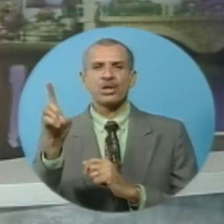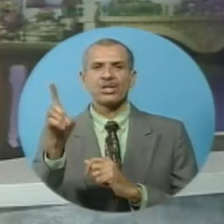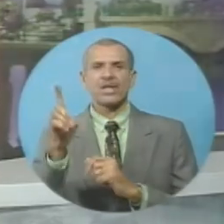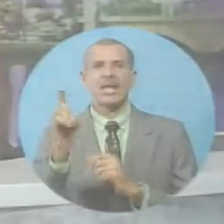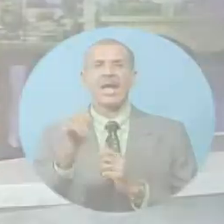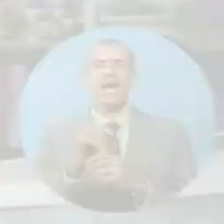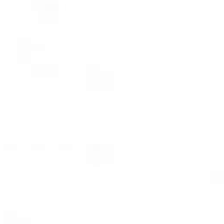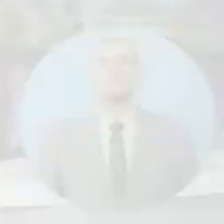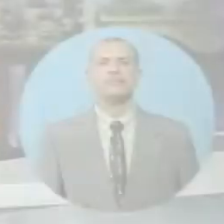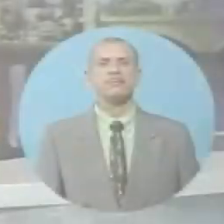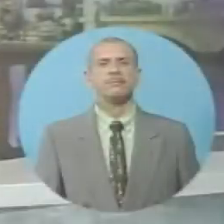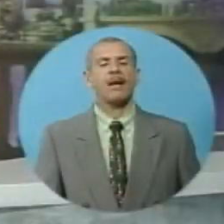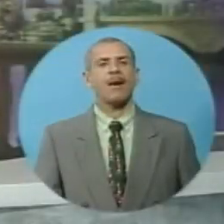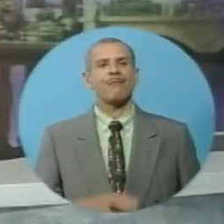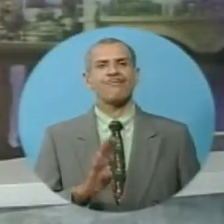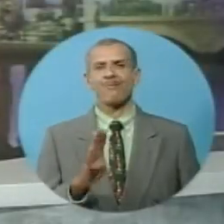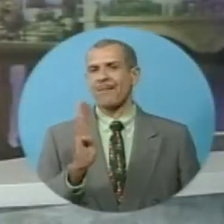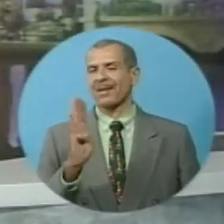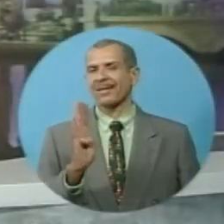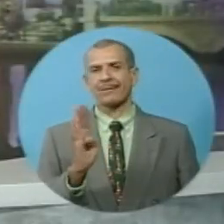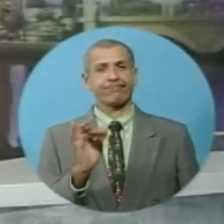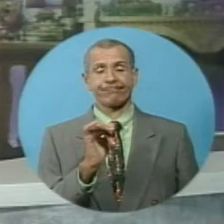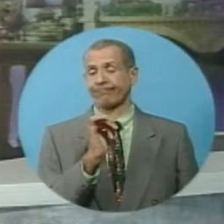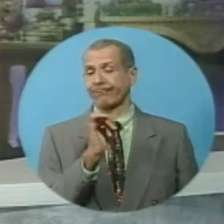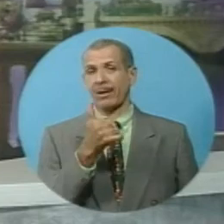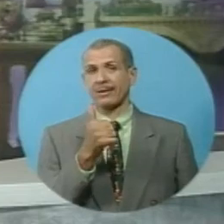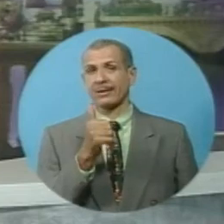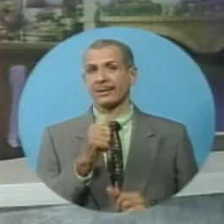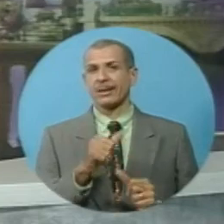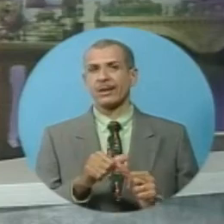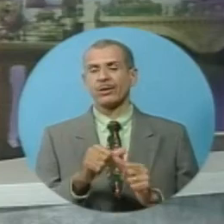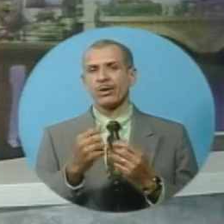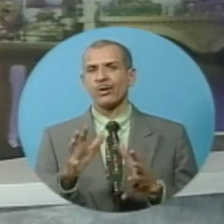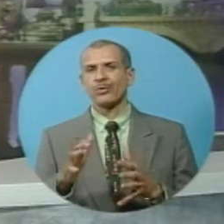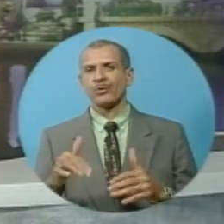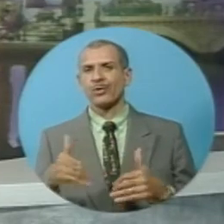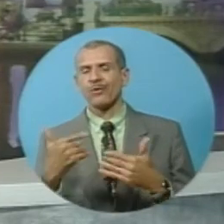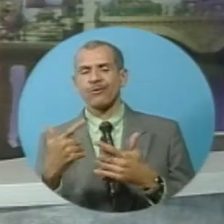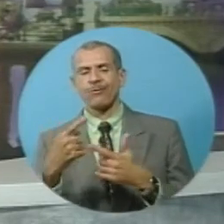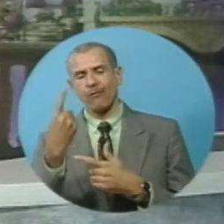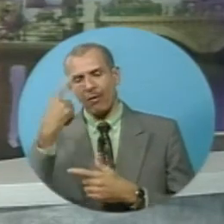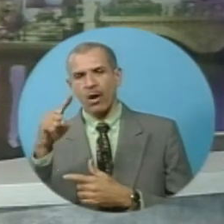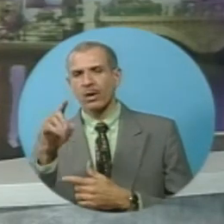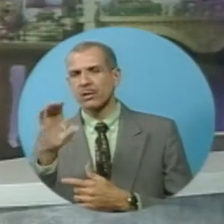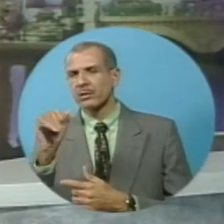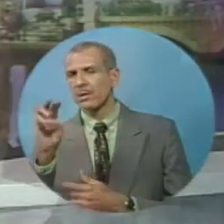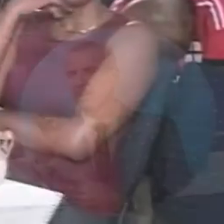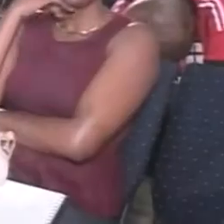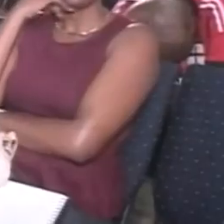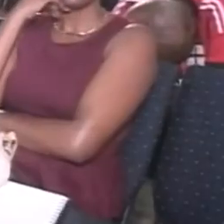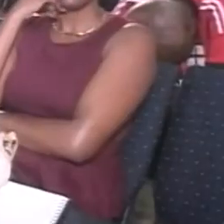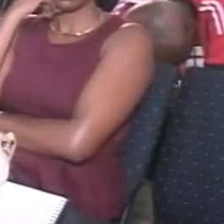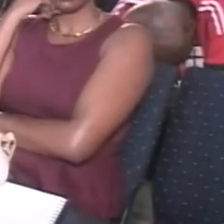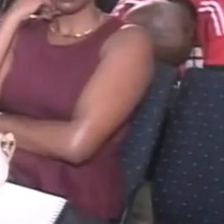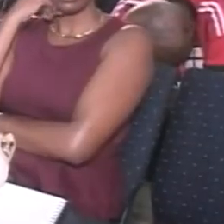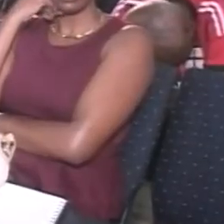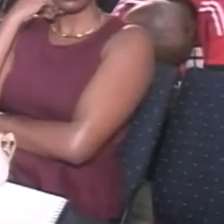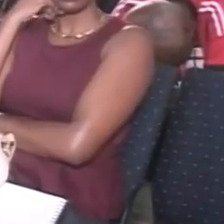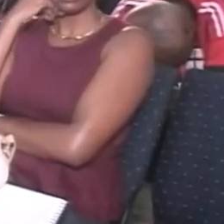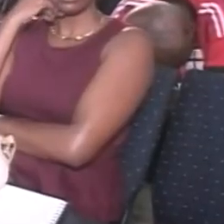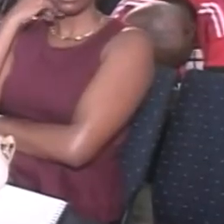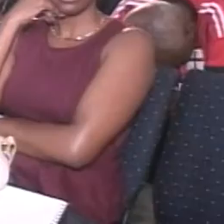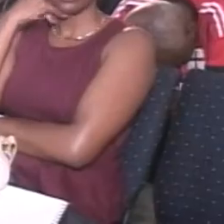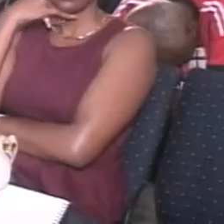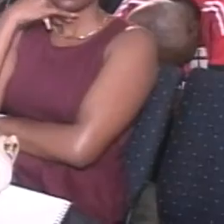and employment. Barbados can no longer afford to lose its youth to crime. With this in mind, Restoration Ministries has stepped